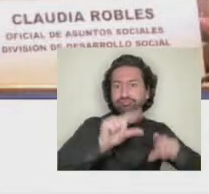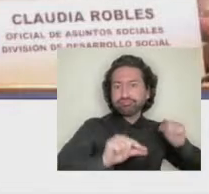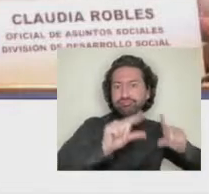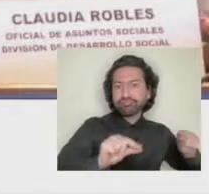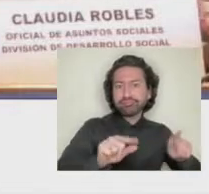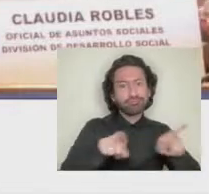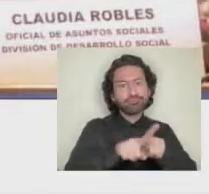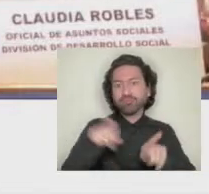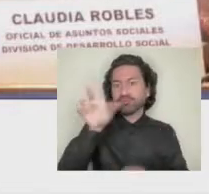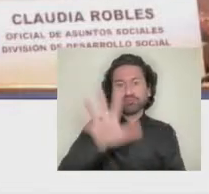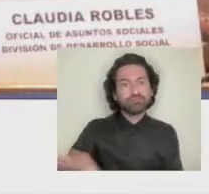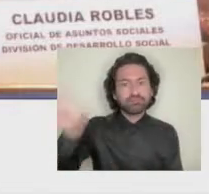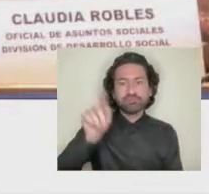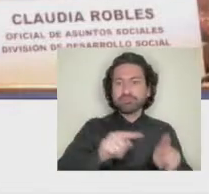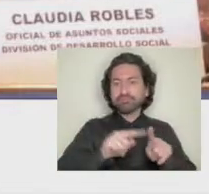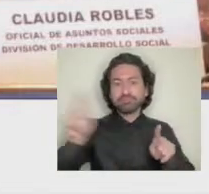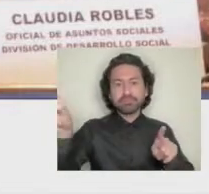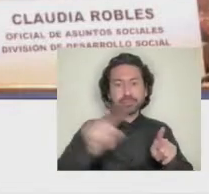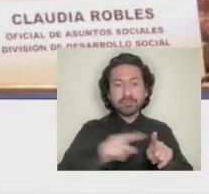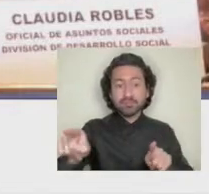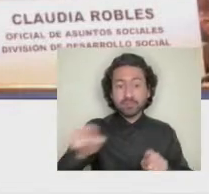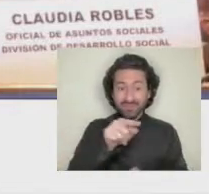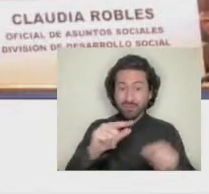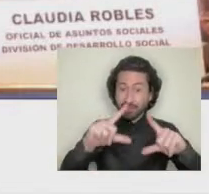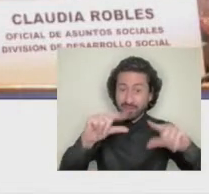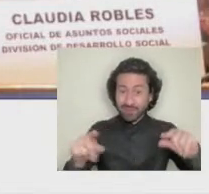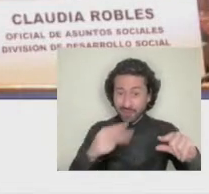labor market. When we analyzed, and this is data based on